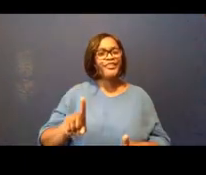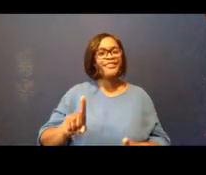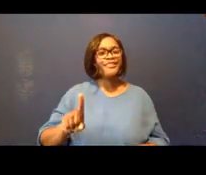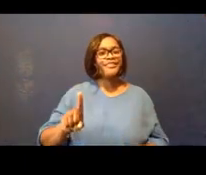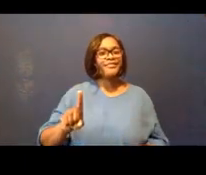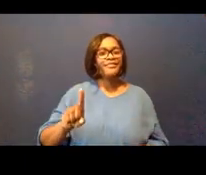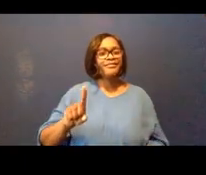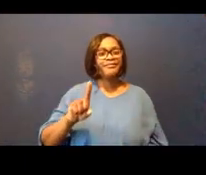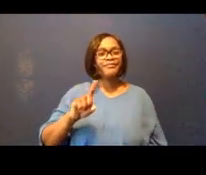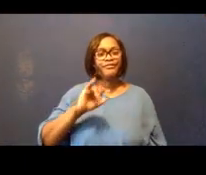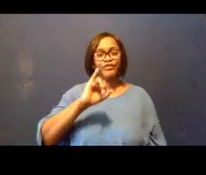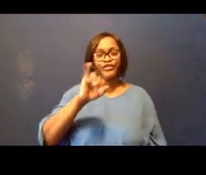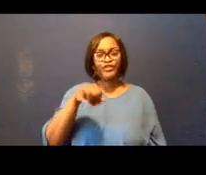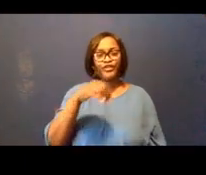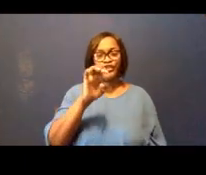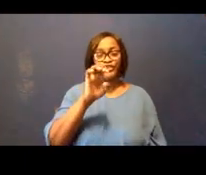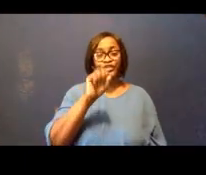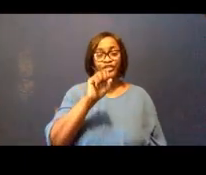In